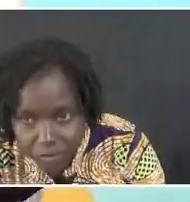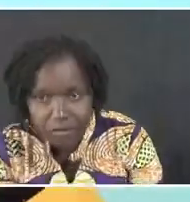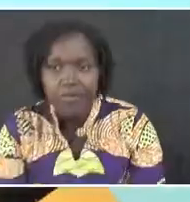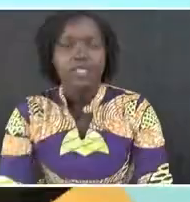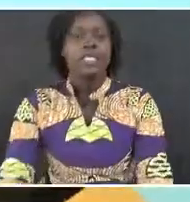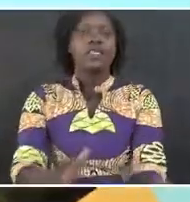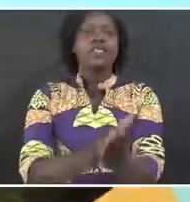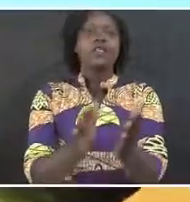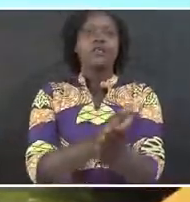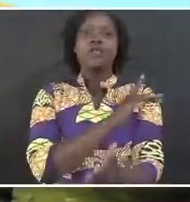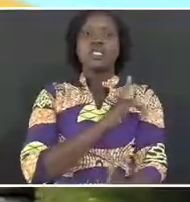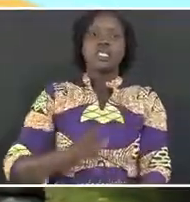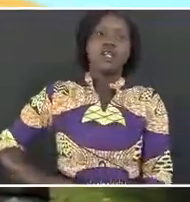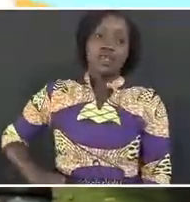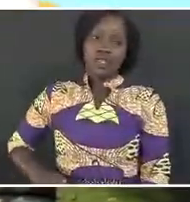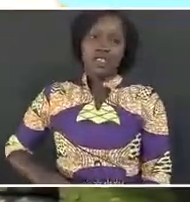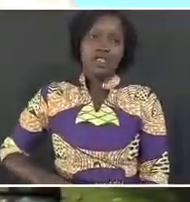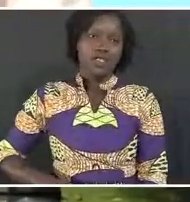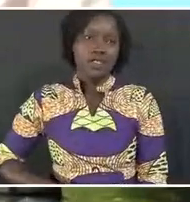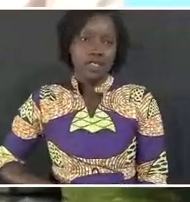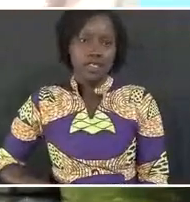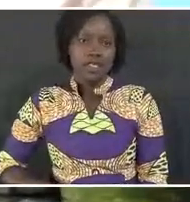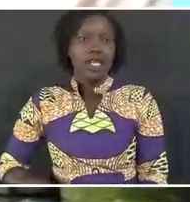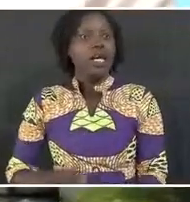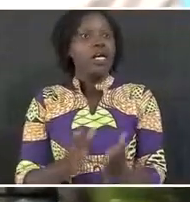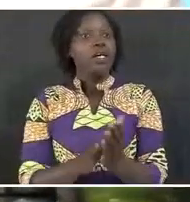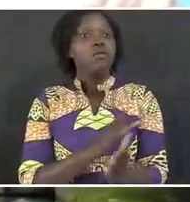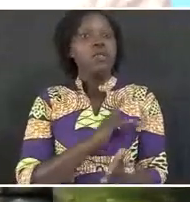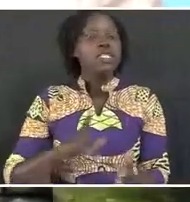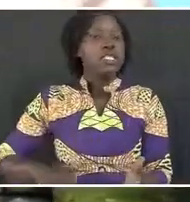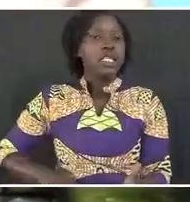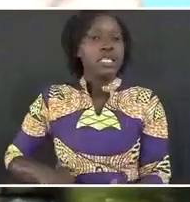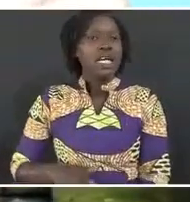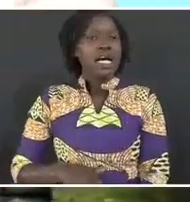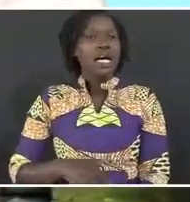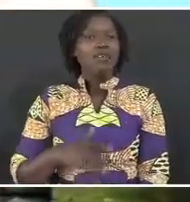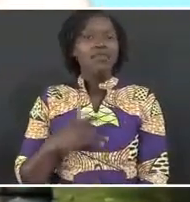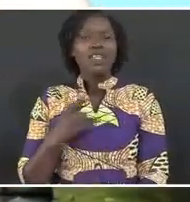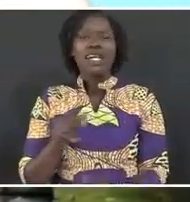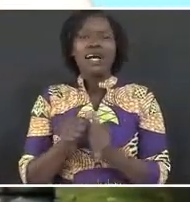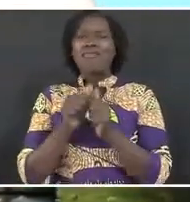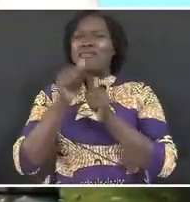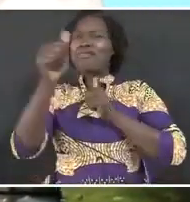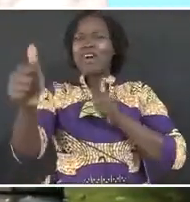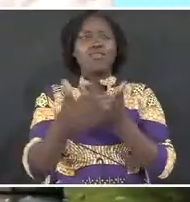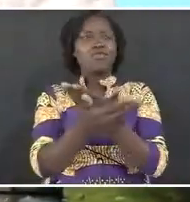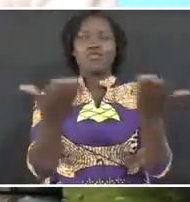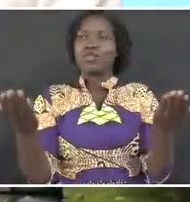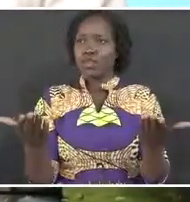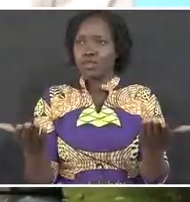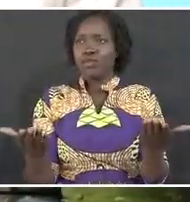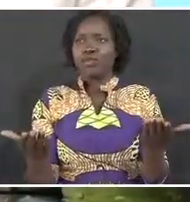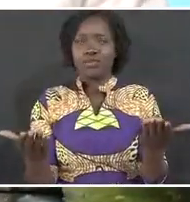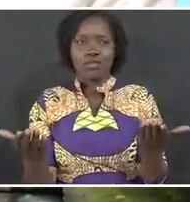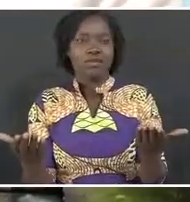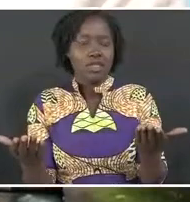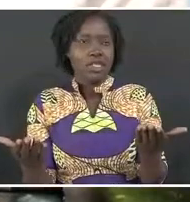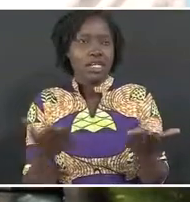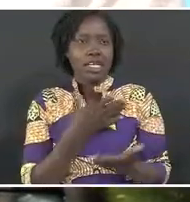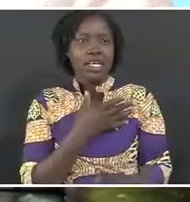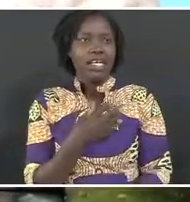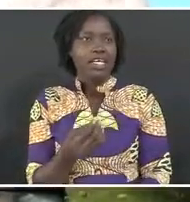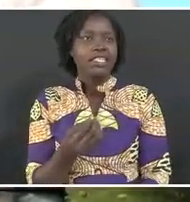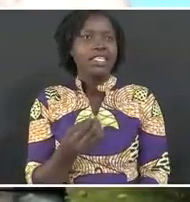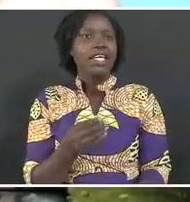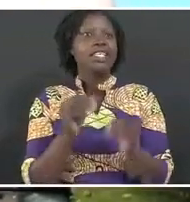Bwana Yesu asifiwe. I'm feeling like I'm so far from the congregation. And